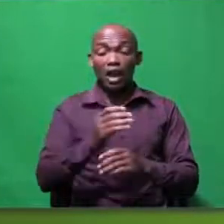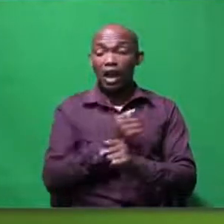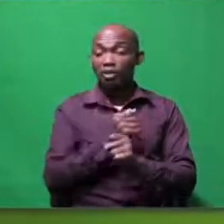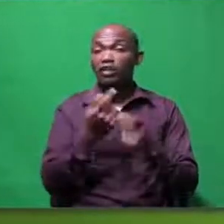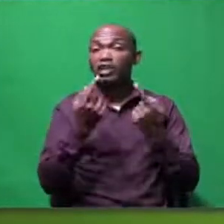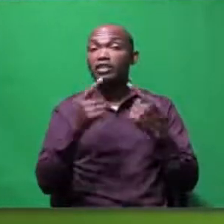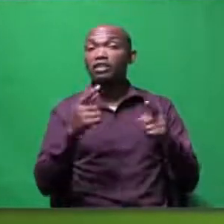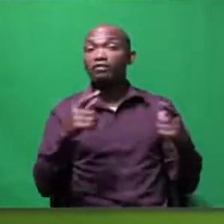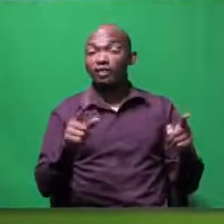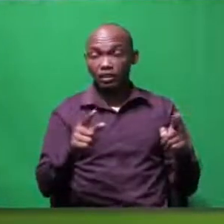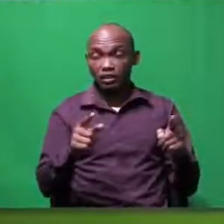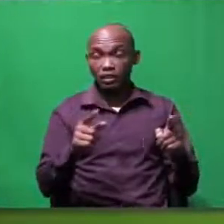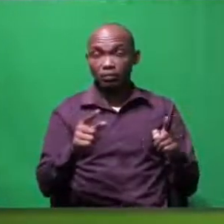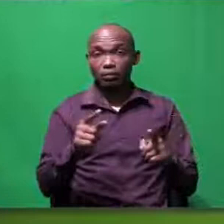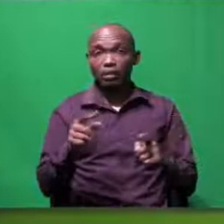chemical